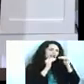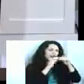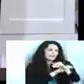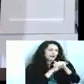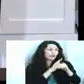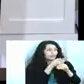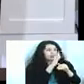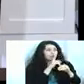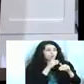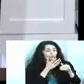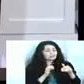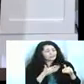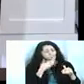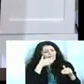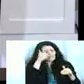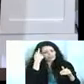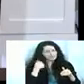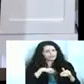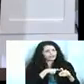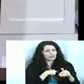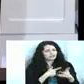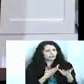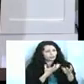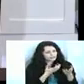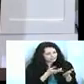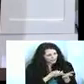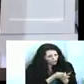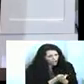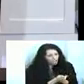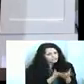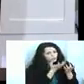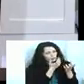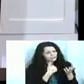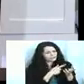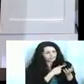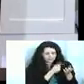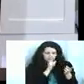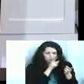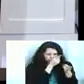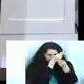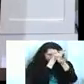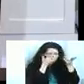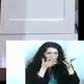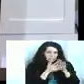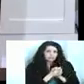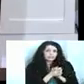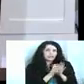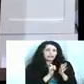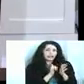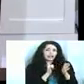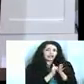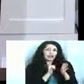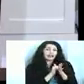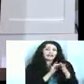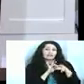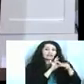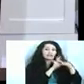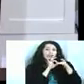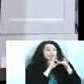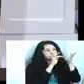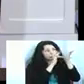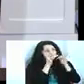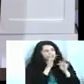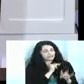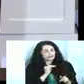who wants only the very best for us, that wants us to be honest, that wants us to tell our truth, and then get the transformation that we desire.